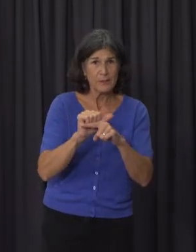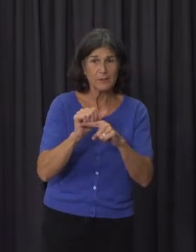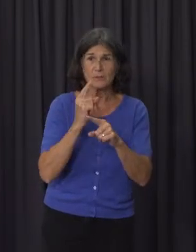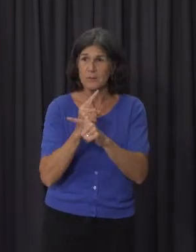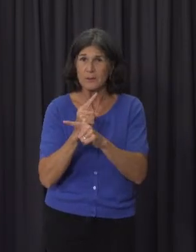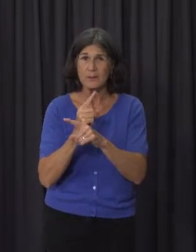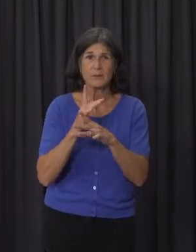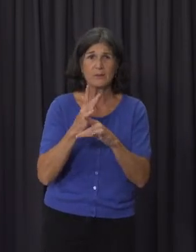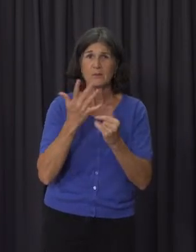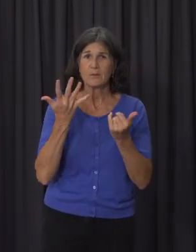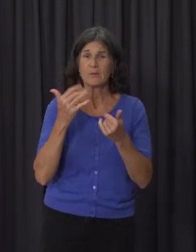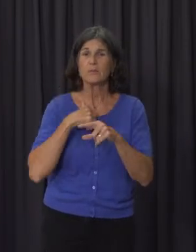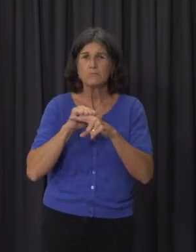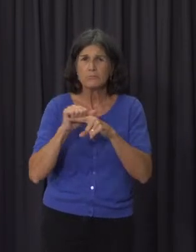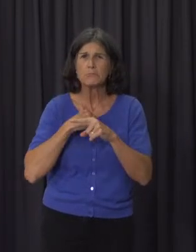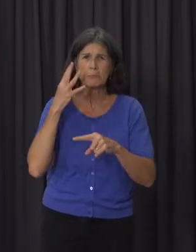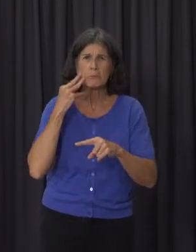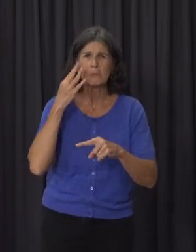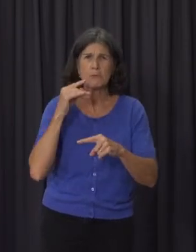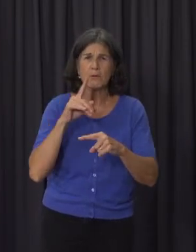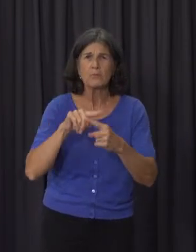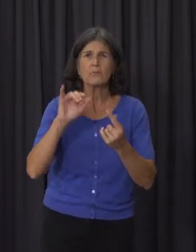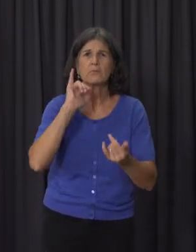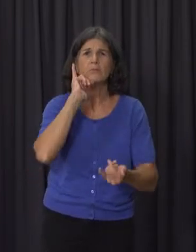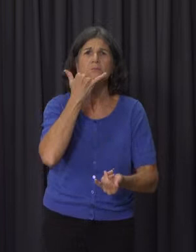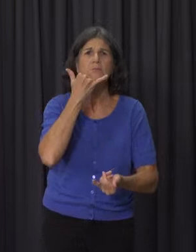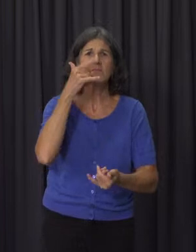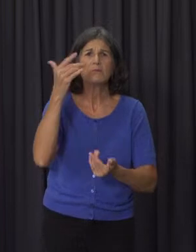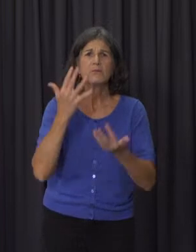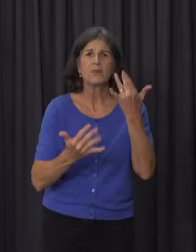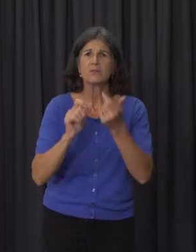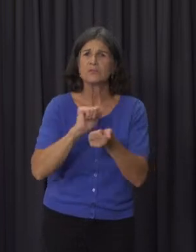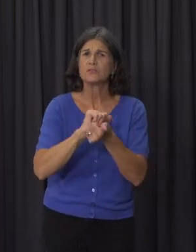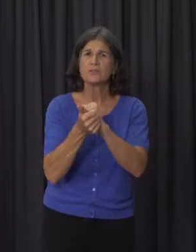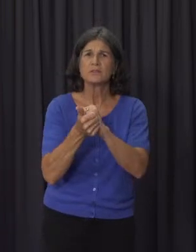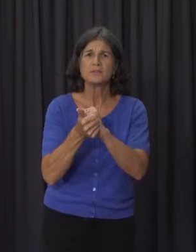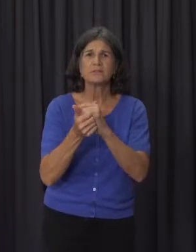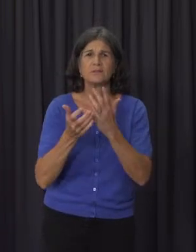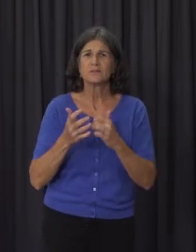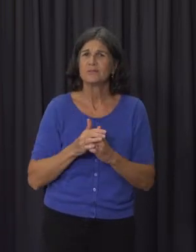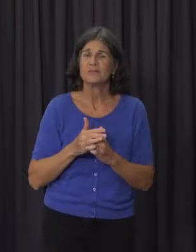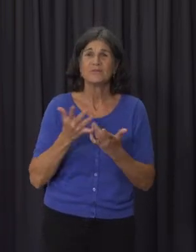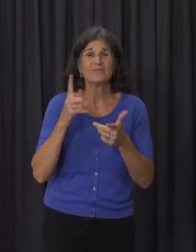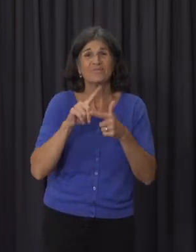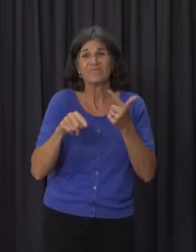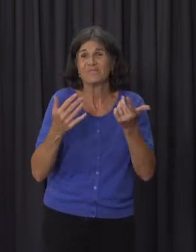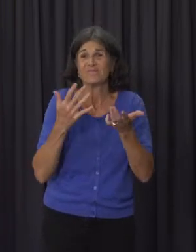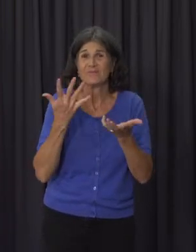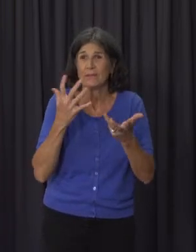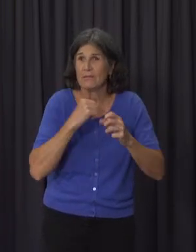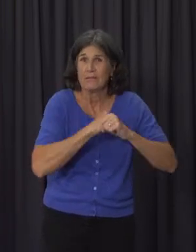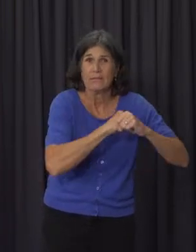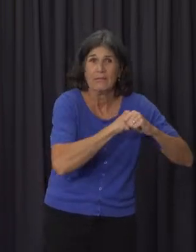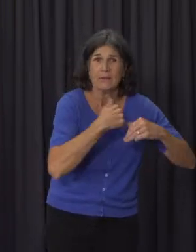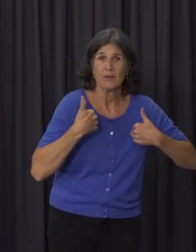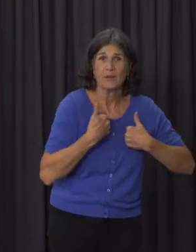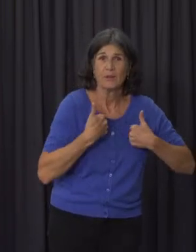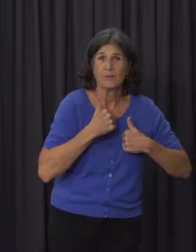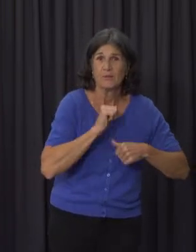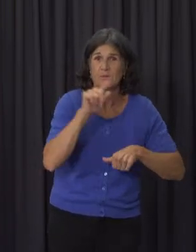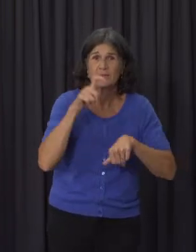where their rescue wouldn't be possible as we try to allocate resources to save potential human